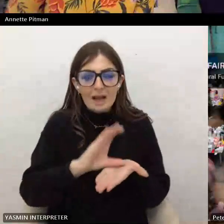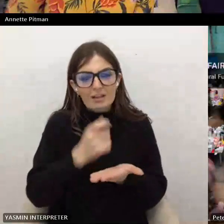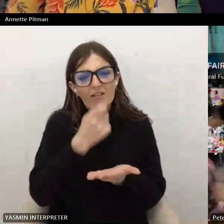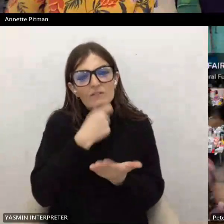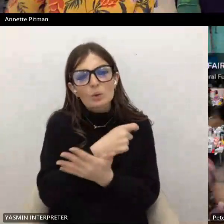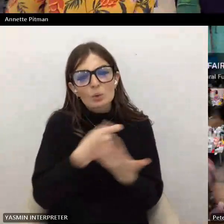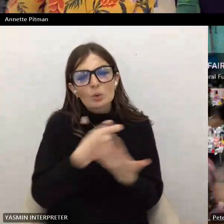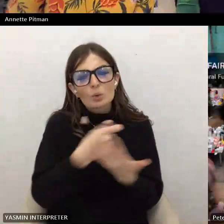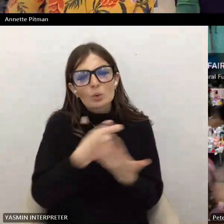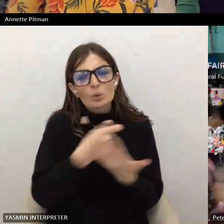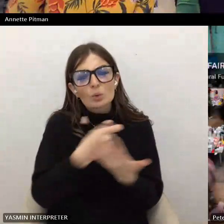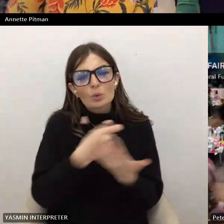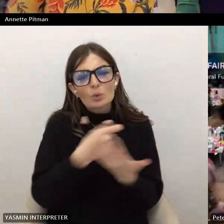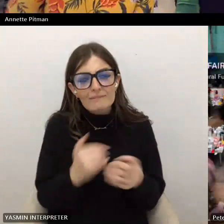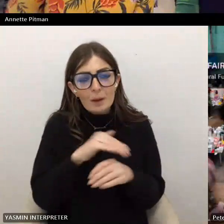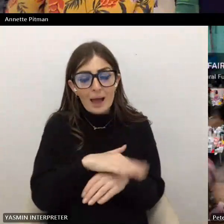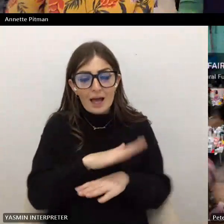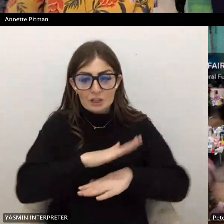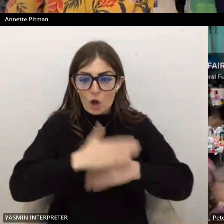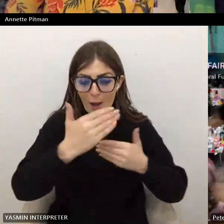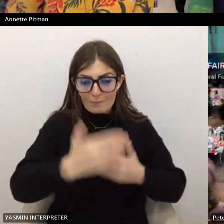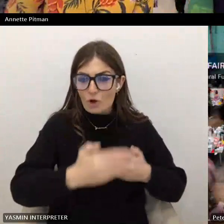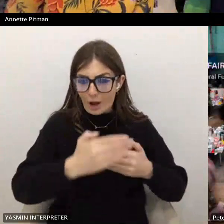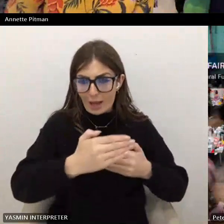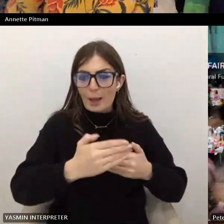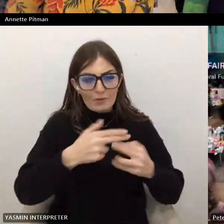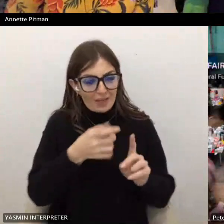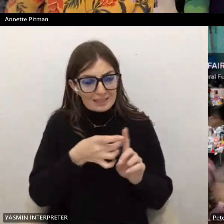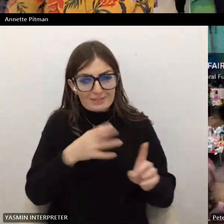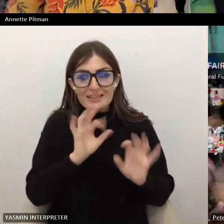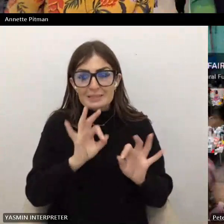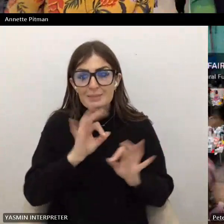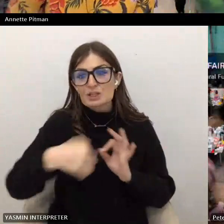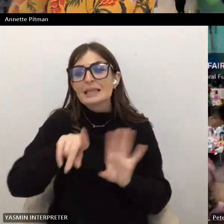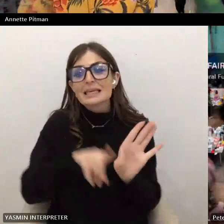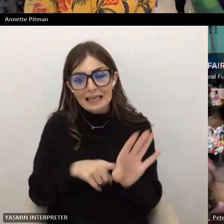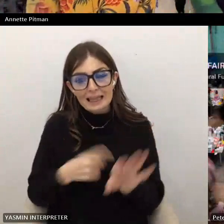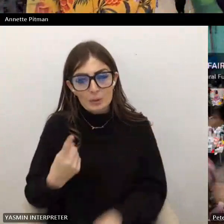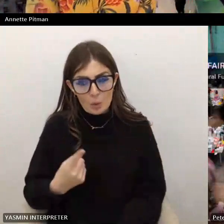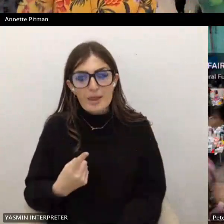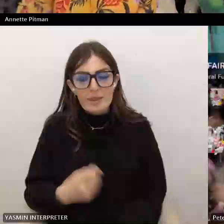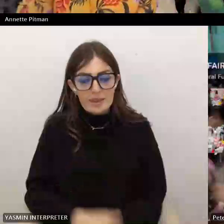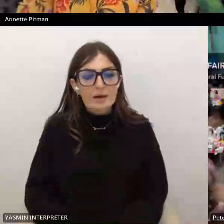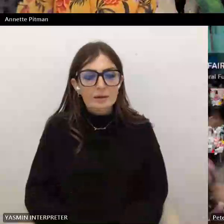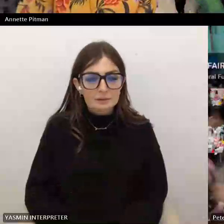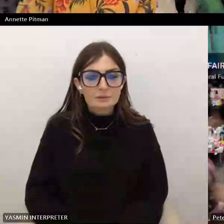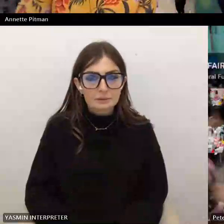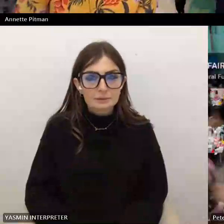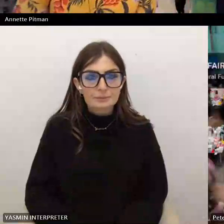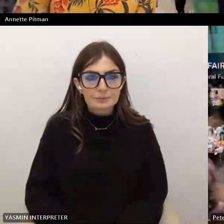questions about the timeframes for that, particularly the annual funding.